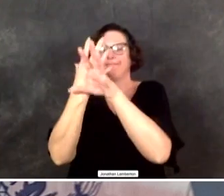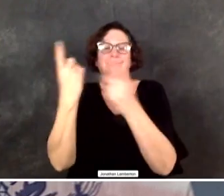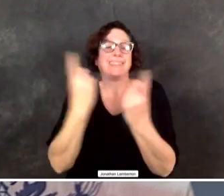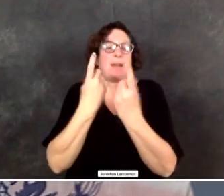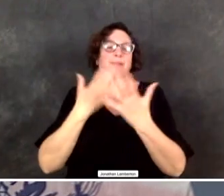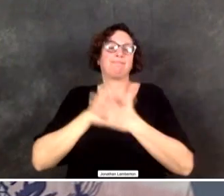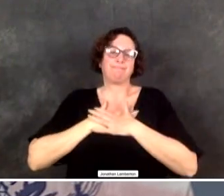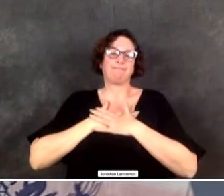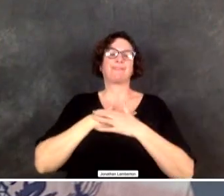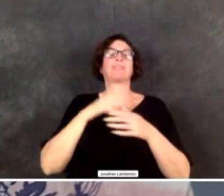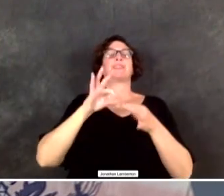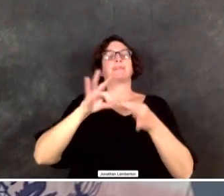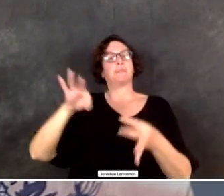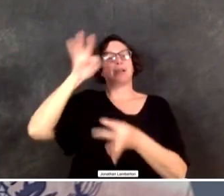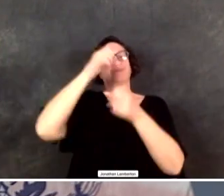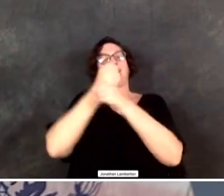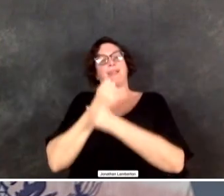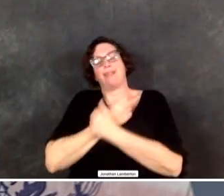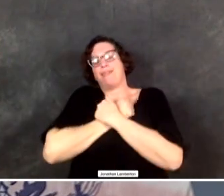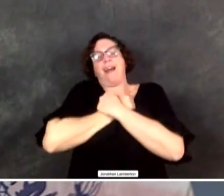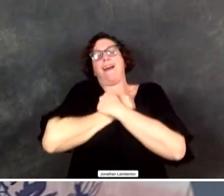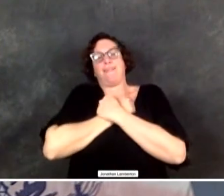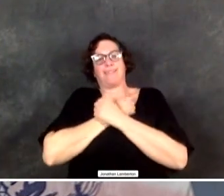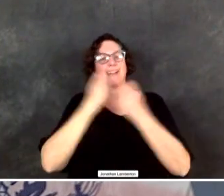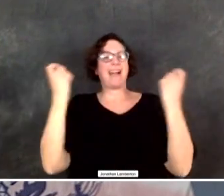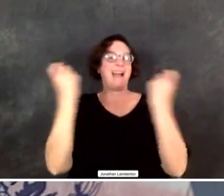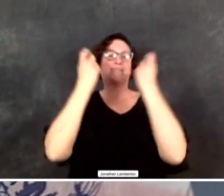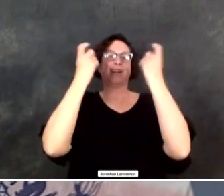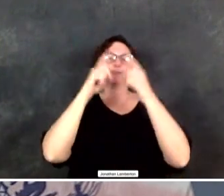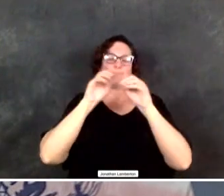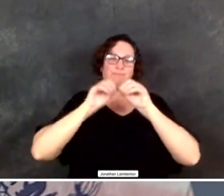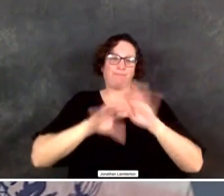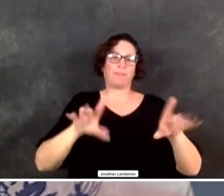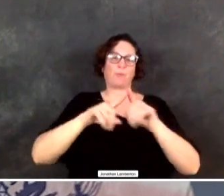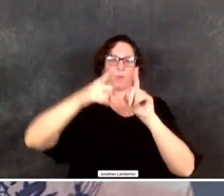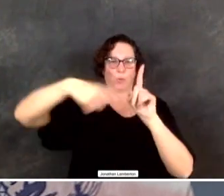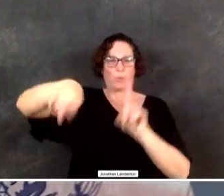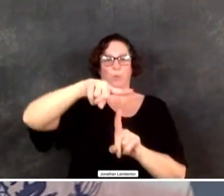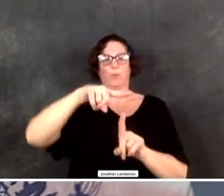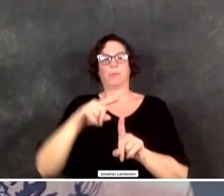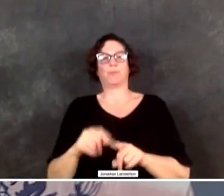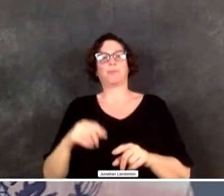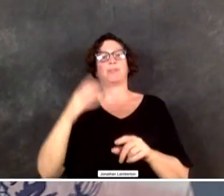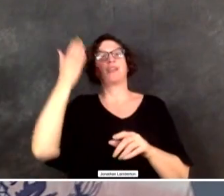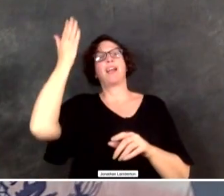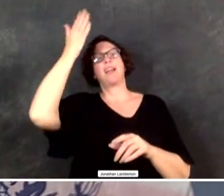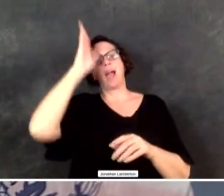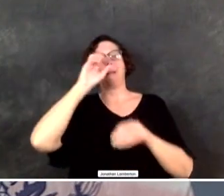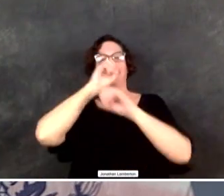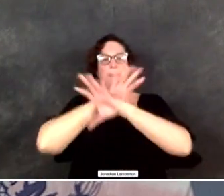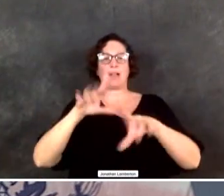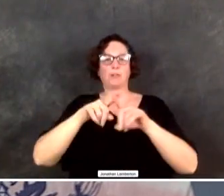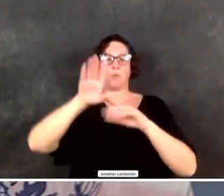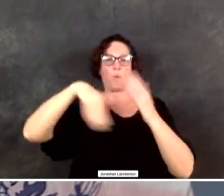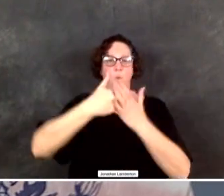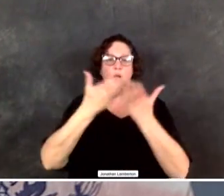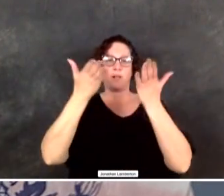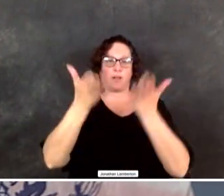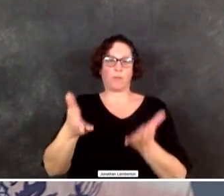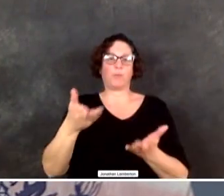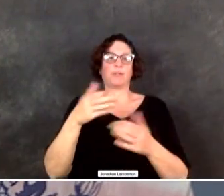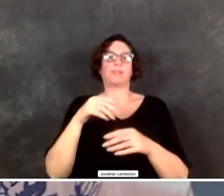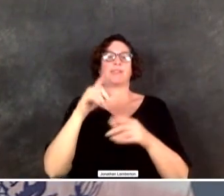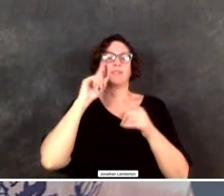faith is with you all. God bless all New Yorkers in the middle of this incredibly difficult crisis. But again, I